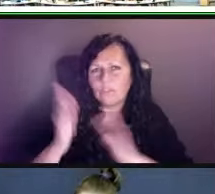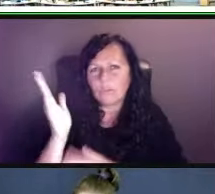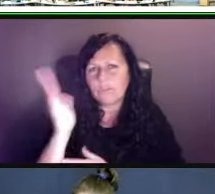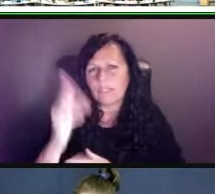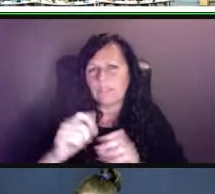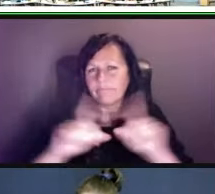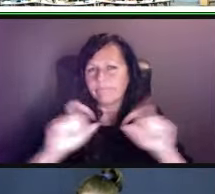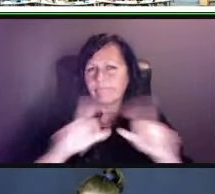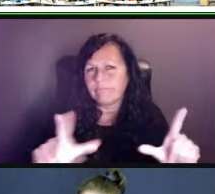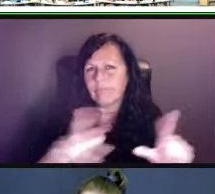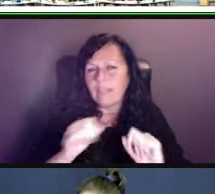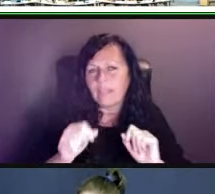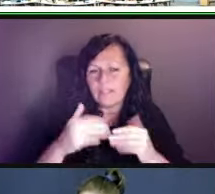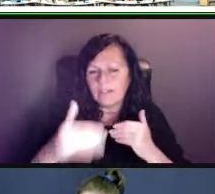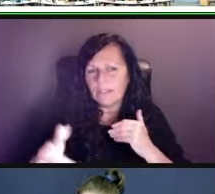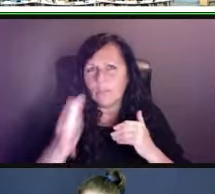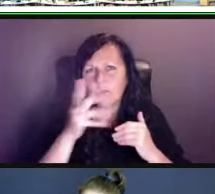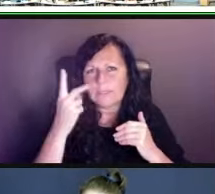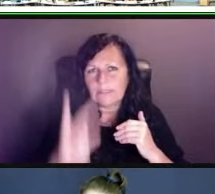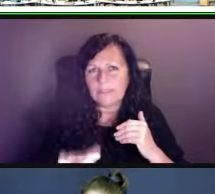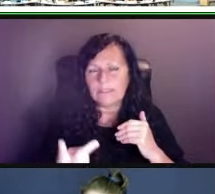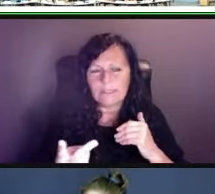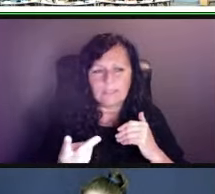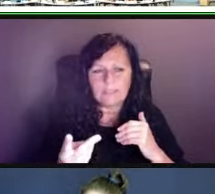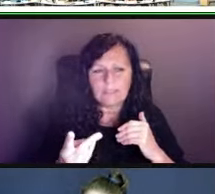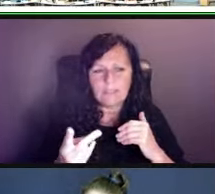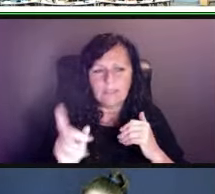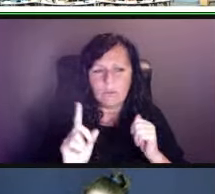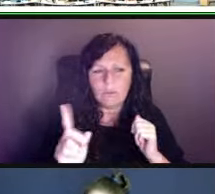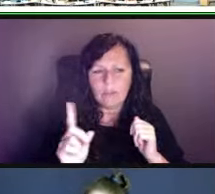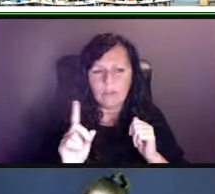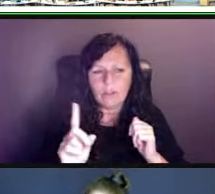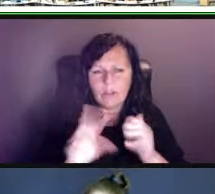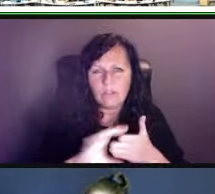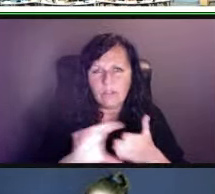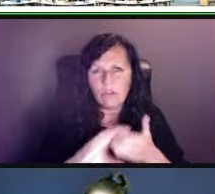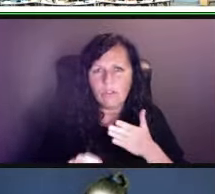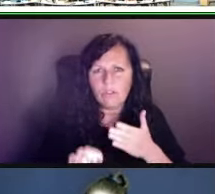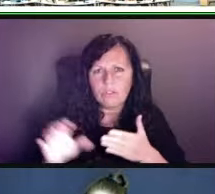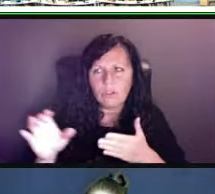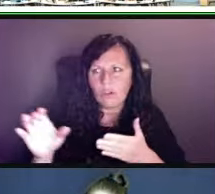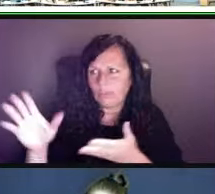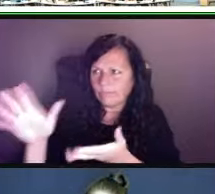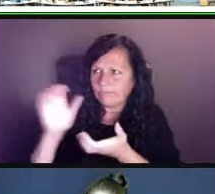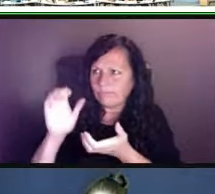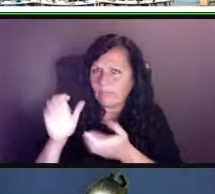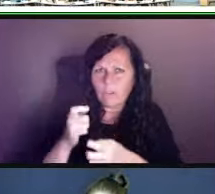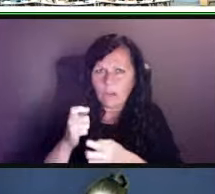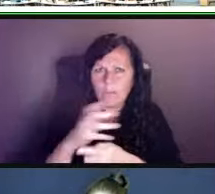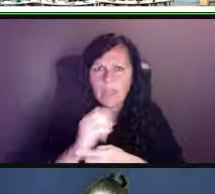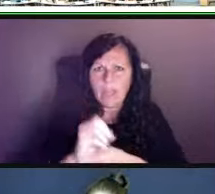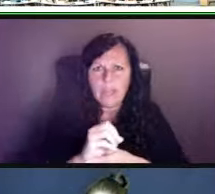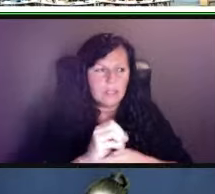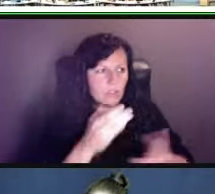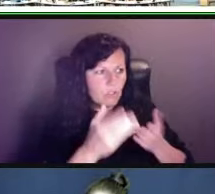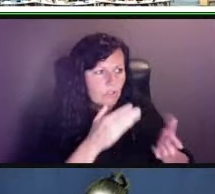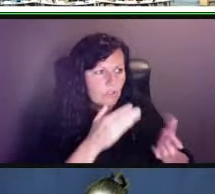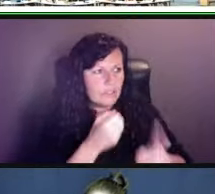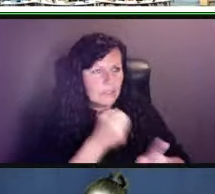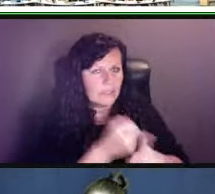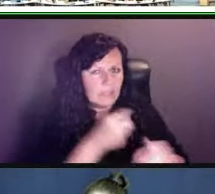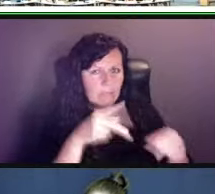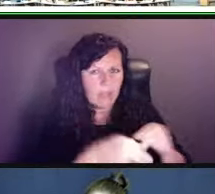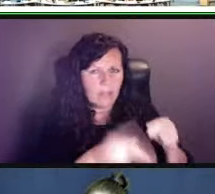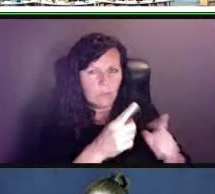see, you know, where the dollars are coming from and where the service impacts are coming from. No, I reviewed